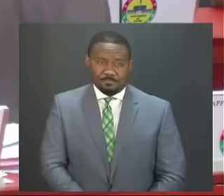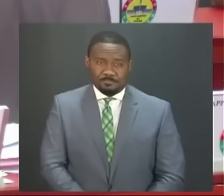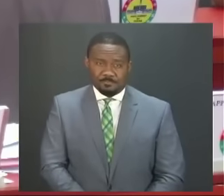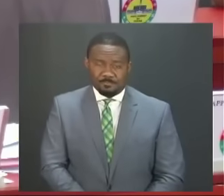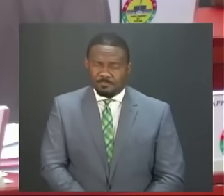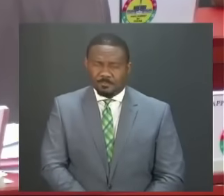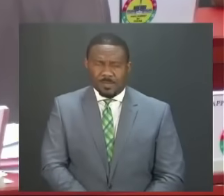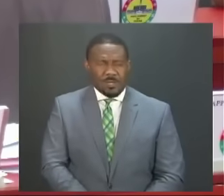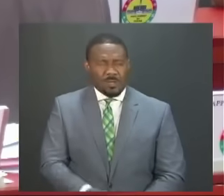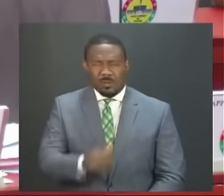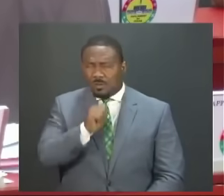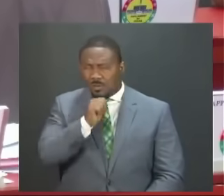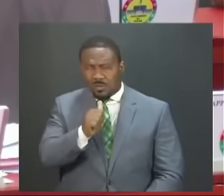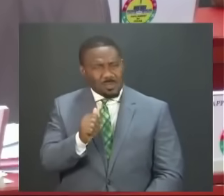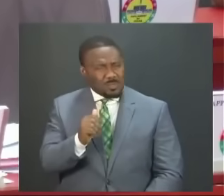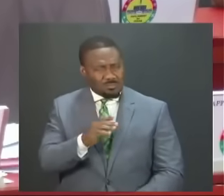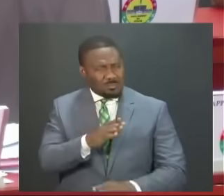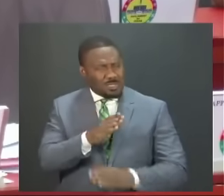injunction.